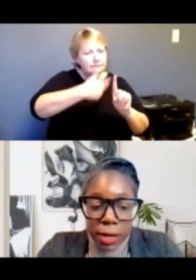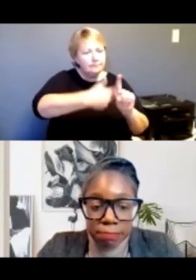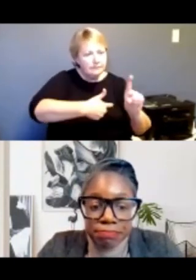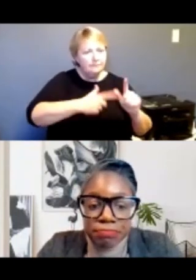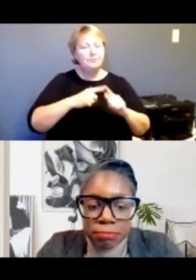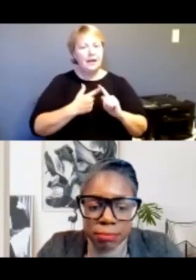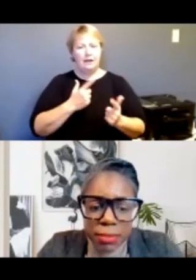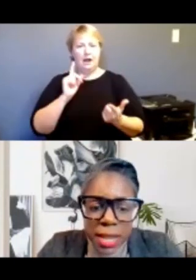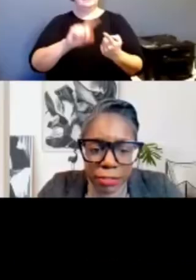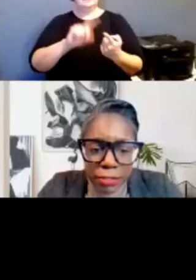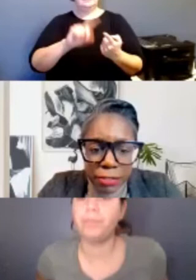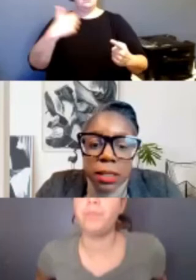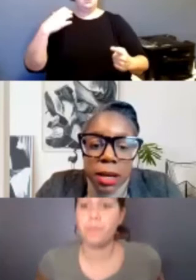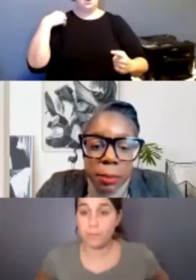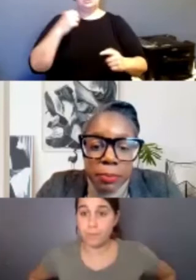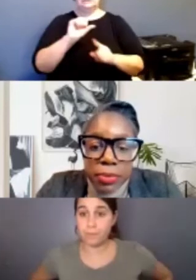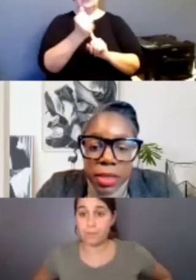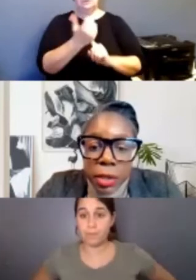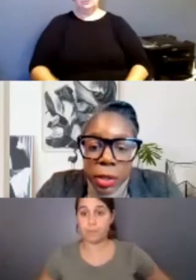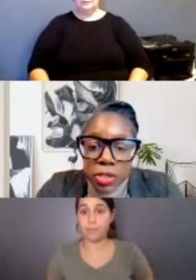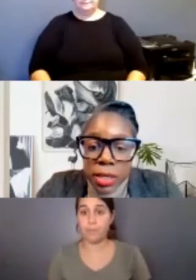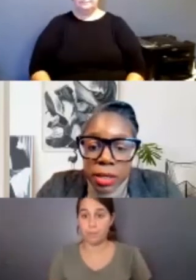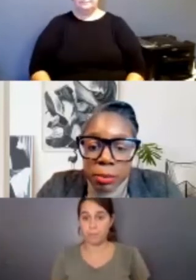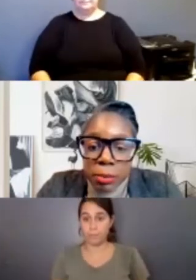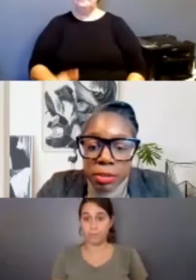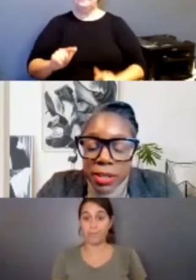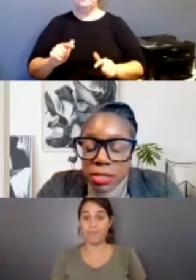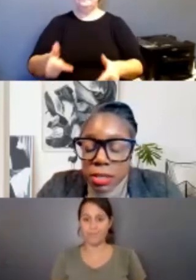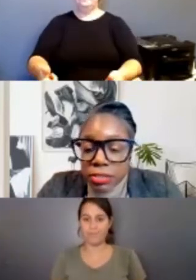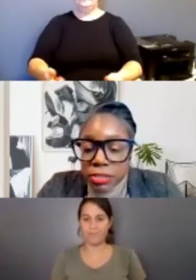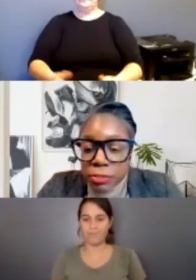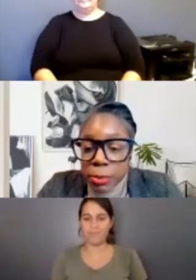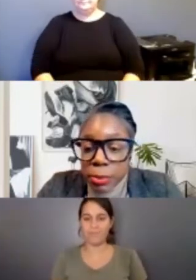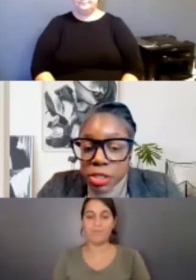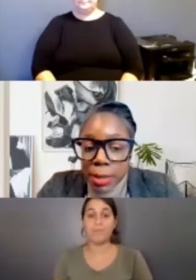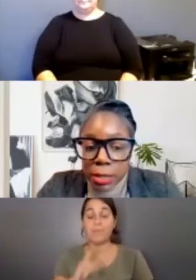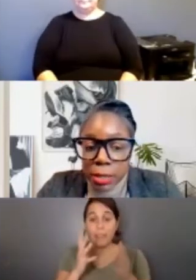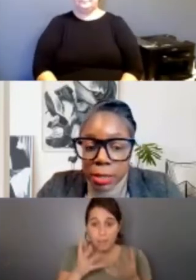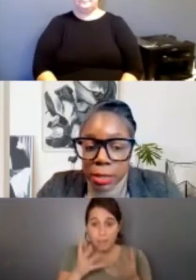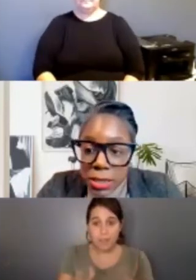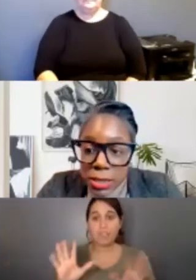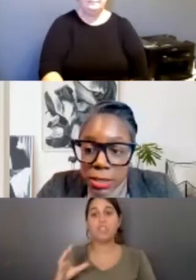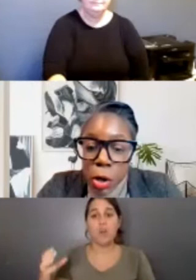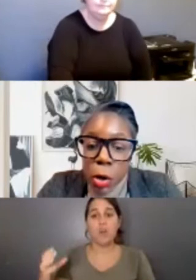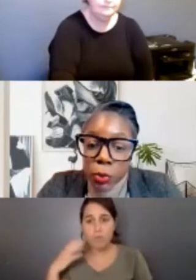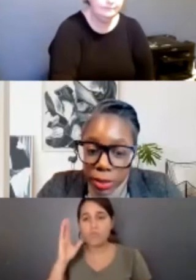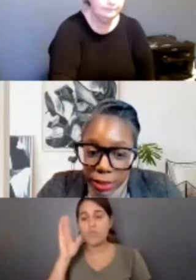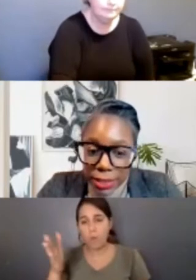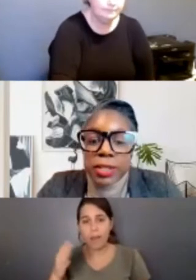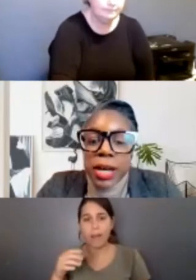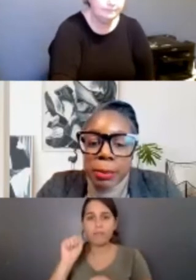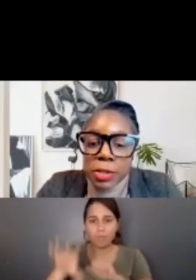provided. Afterward, the coach then provides a summary of information and milestone competencies